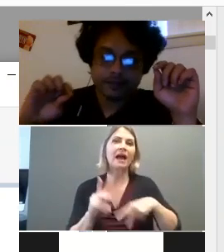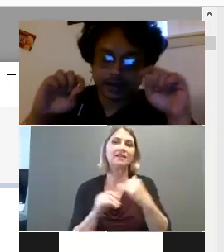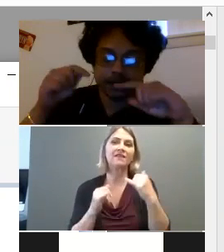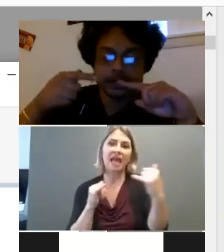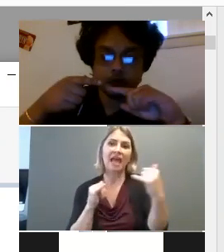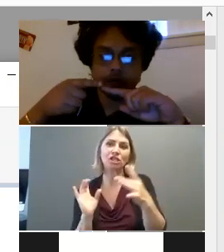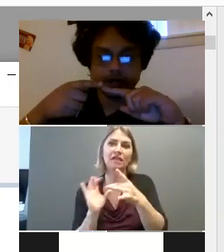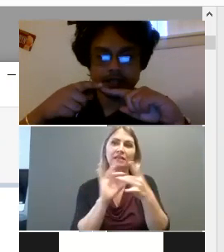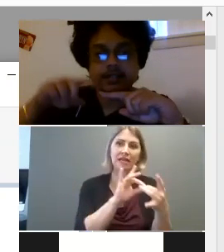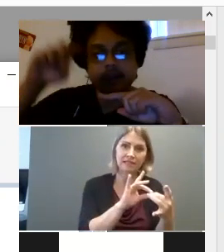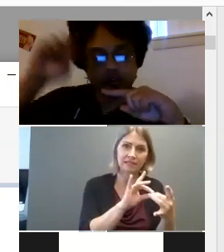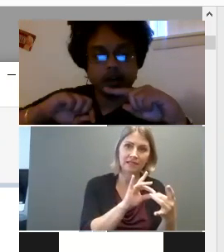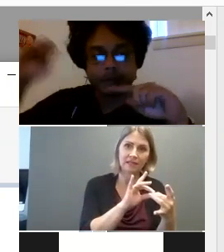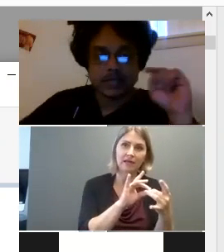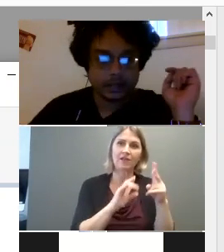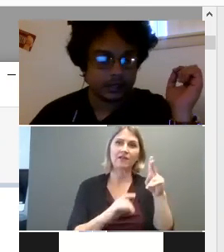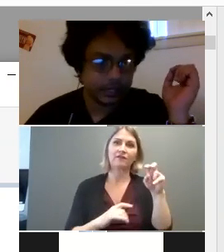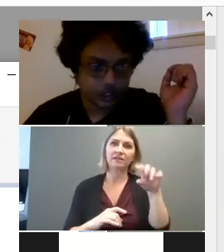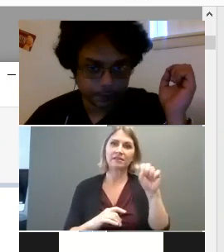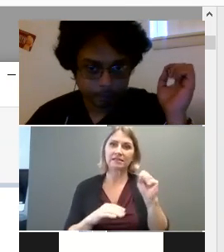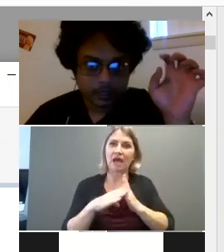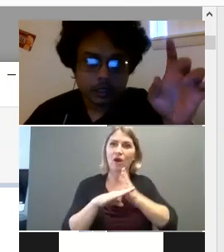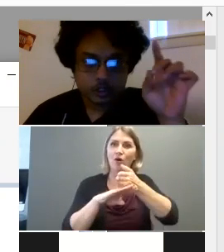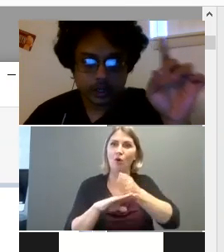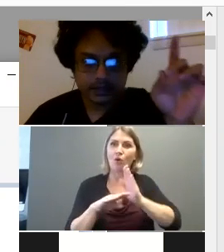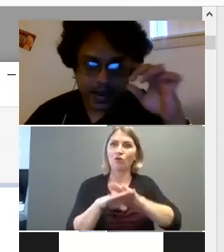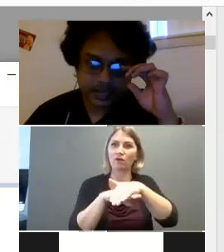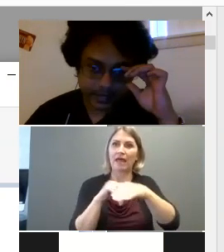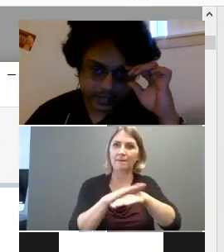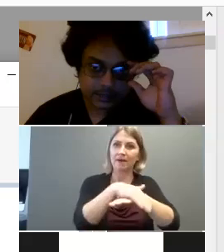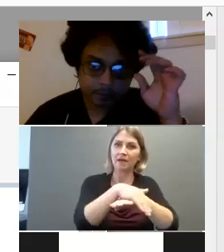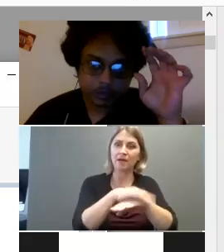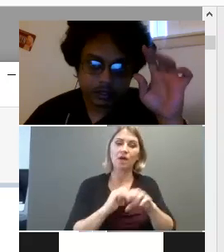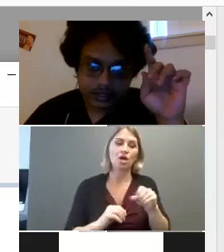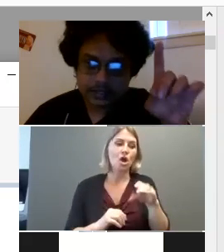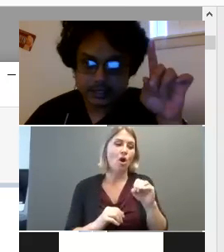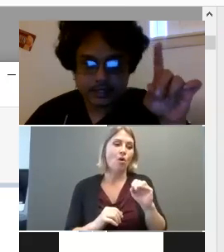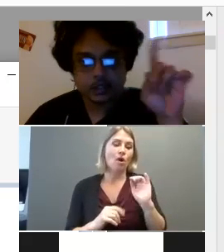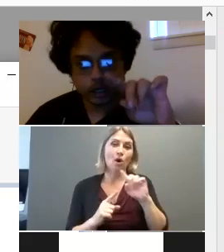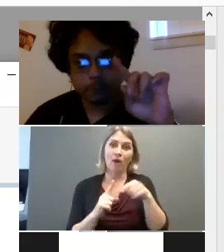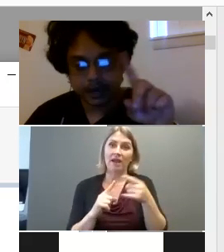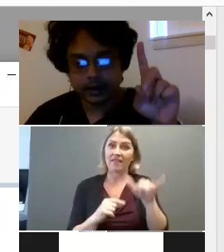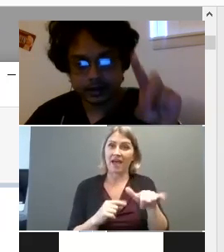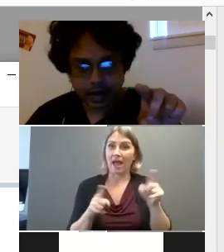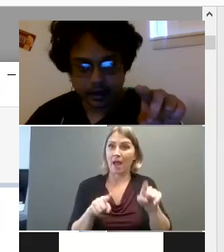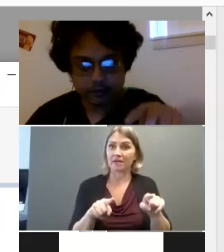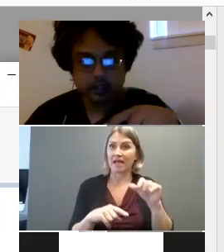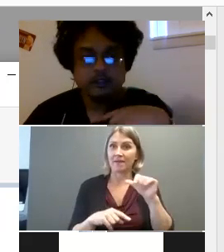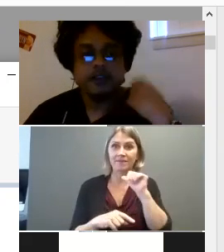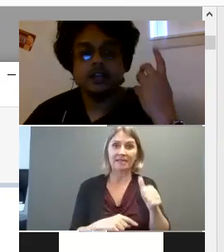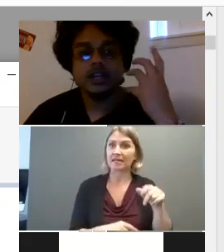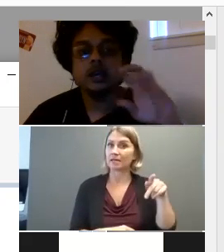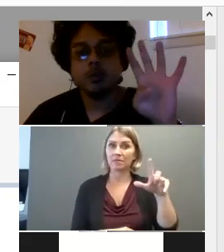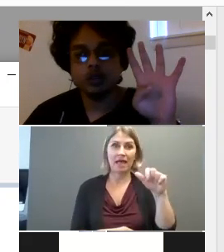a graph, connecting two vertices that overlaps another edge. So in that case, since this is not a planar